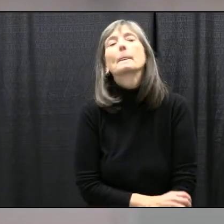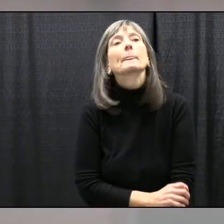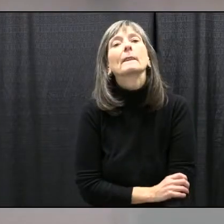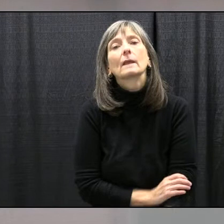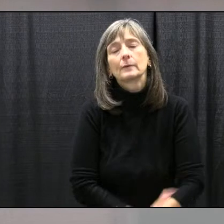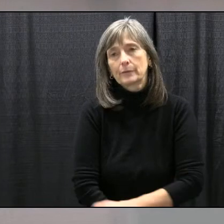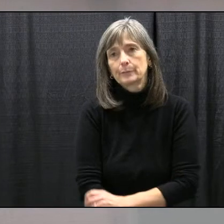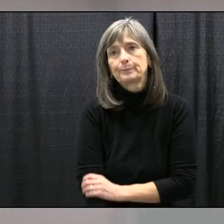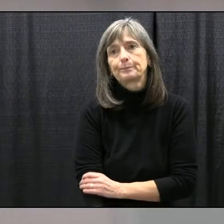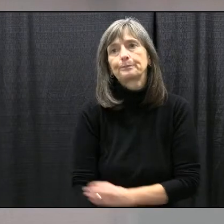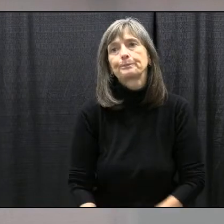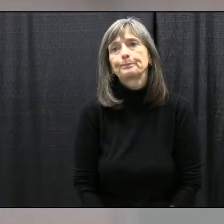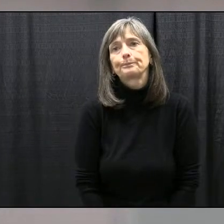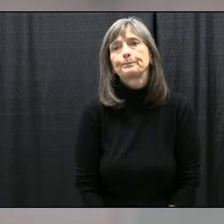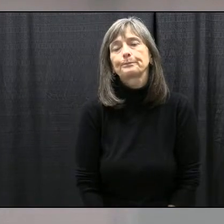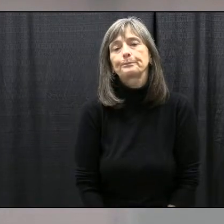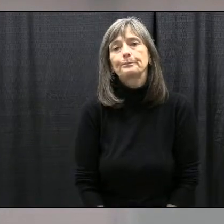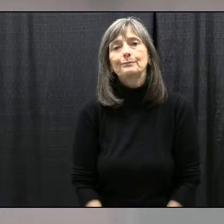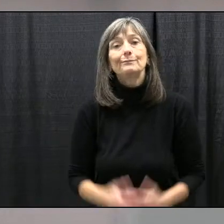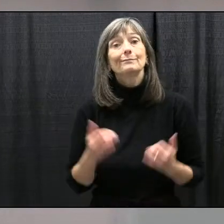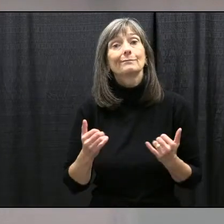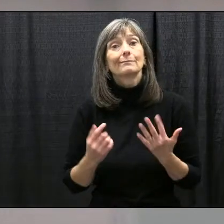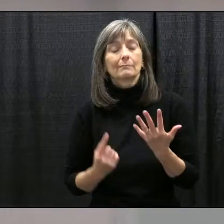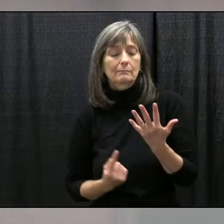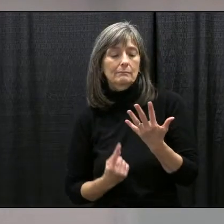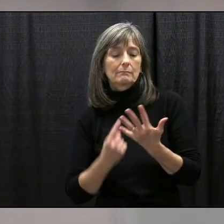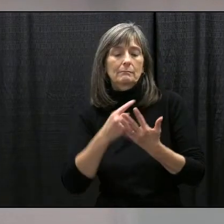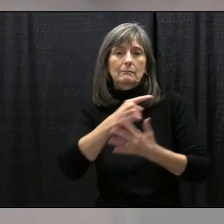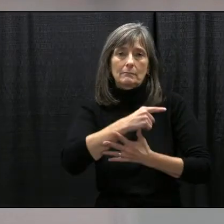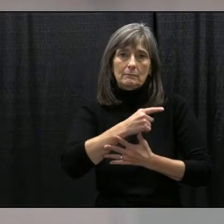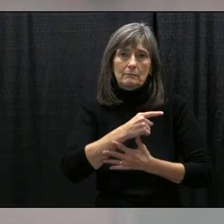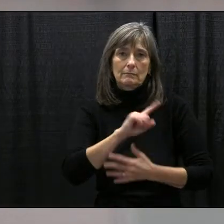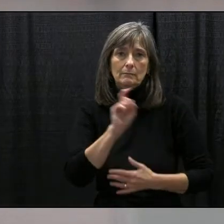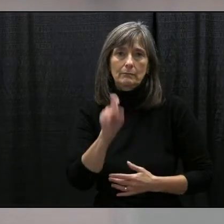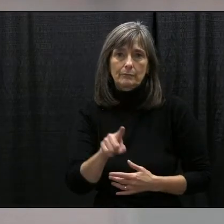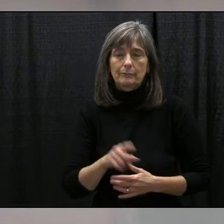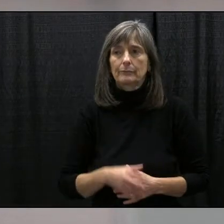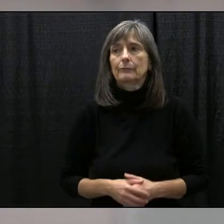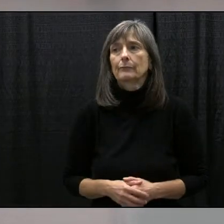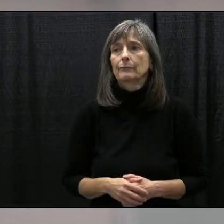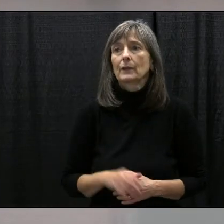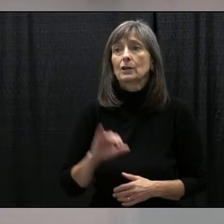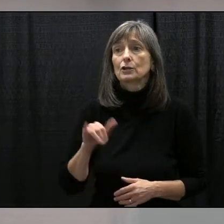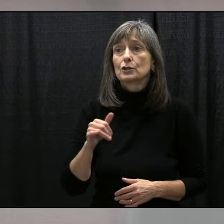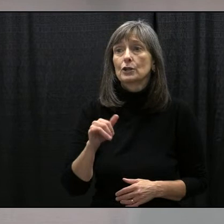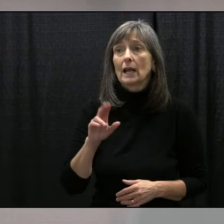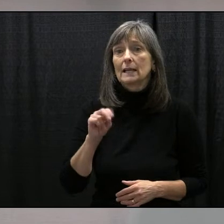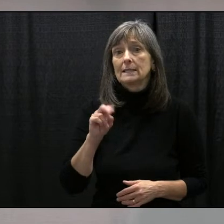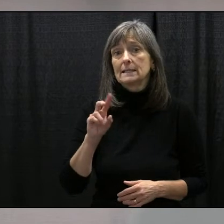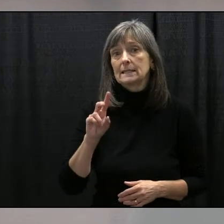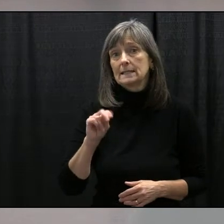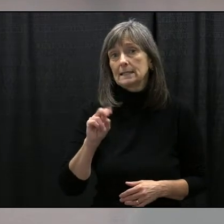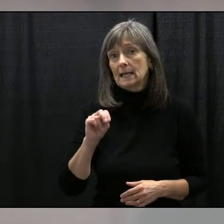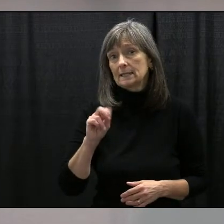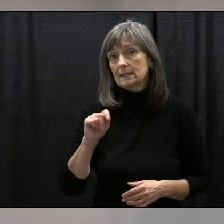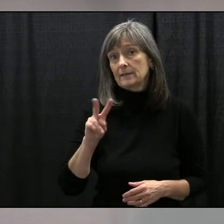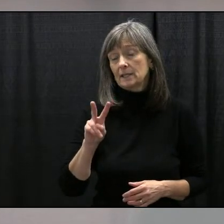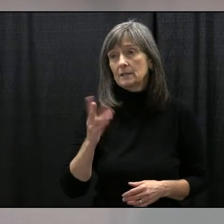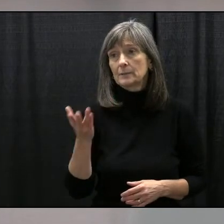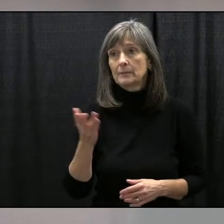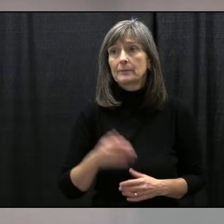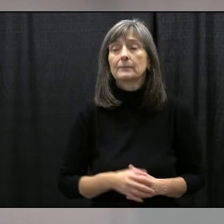Thank you. I will now go back to Reach Reporter to see if you have one final question. Jody Cook from NTV, do you have a final